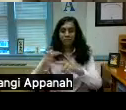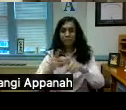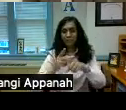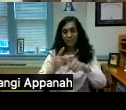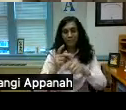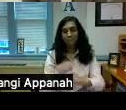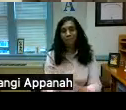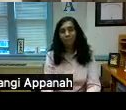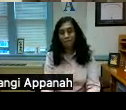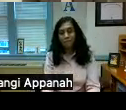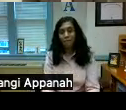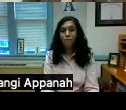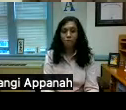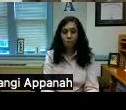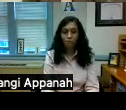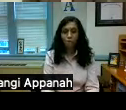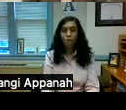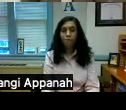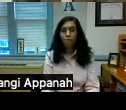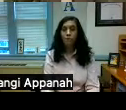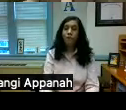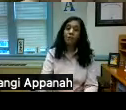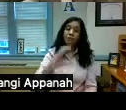A lot of teachers have left the profession.